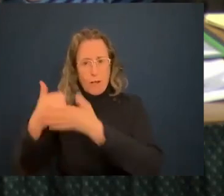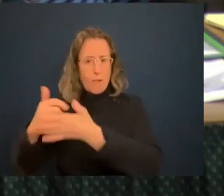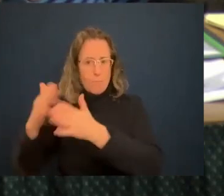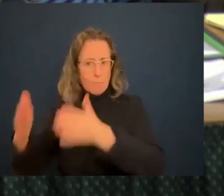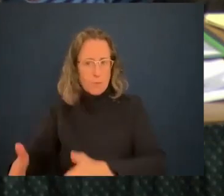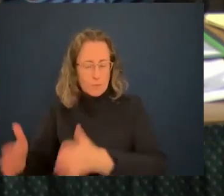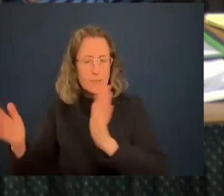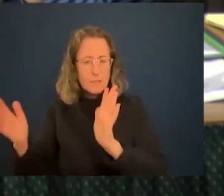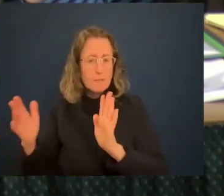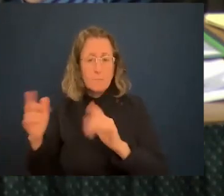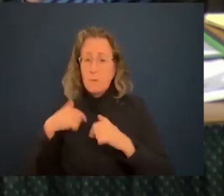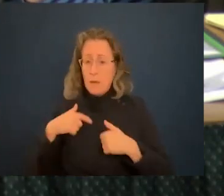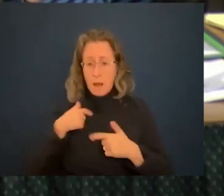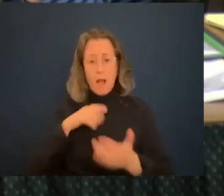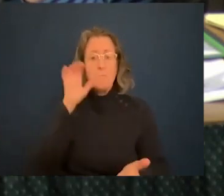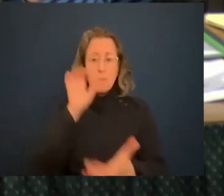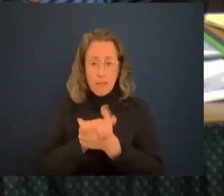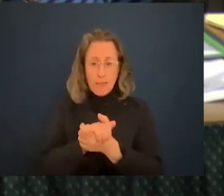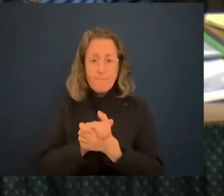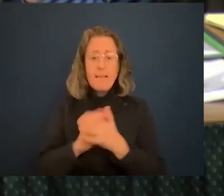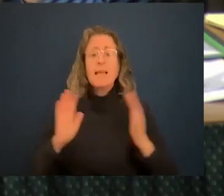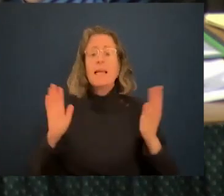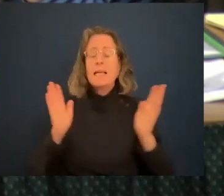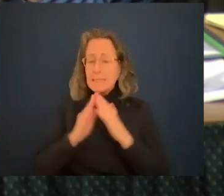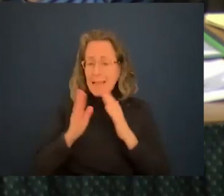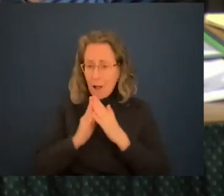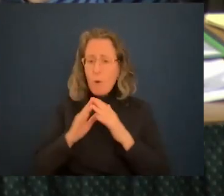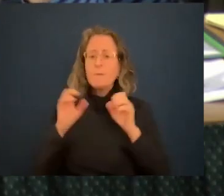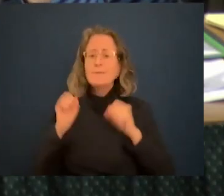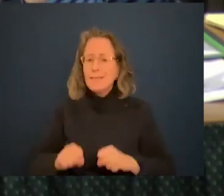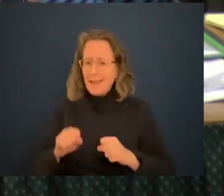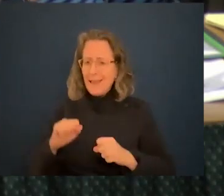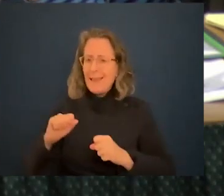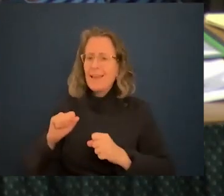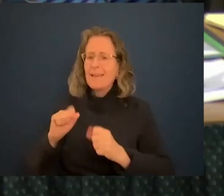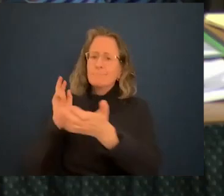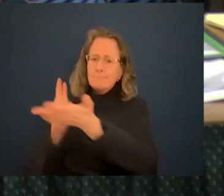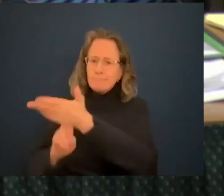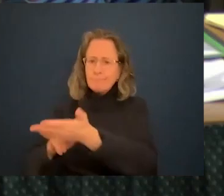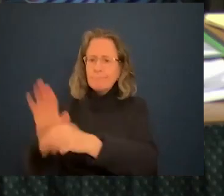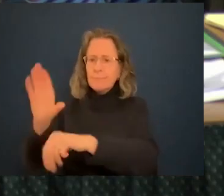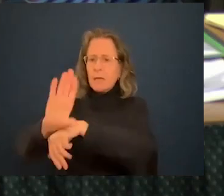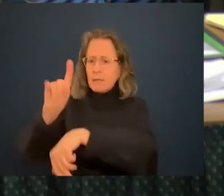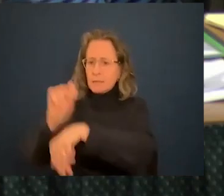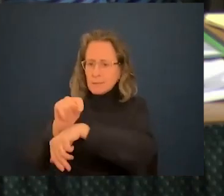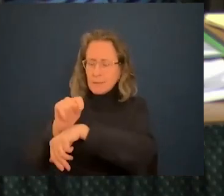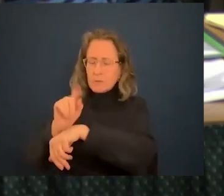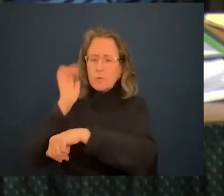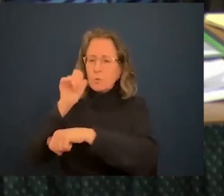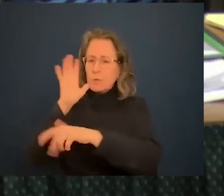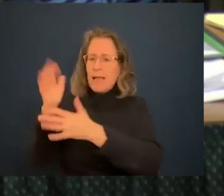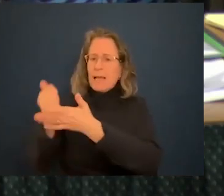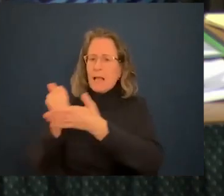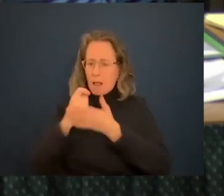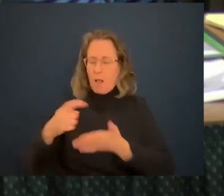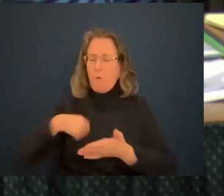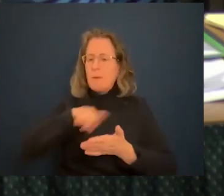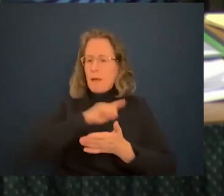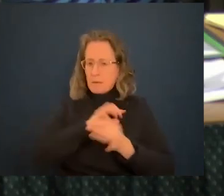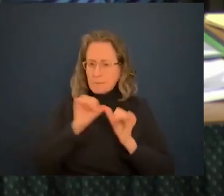perfectly capable of finding a consultant who can bring this process along and